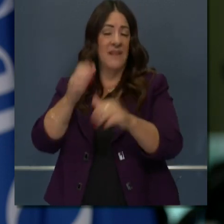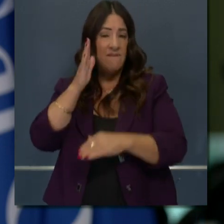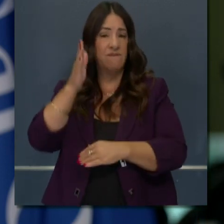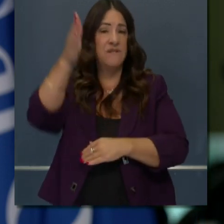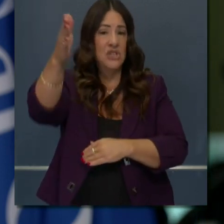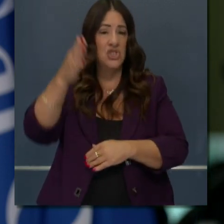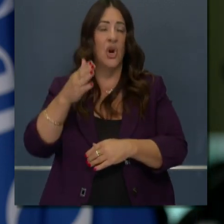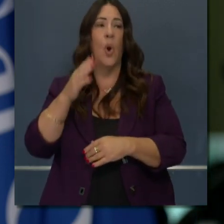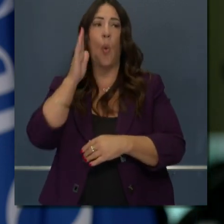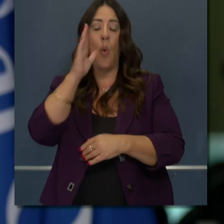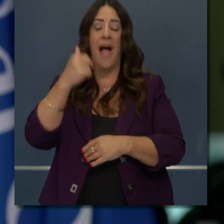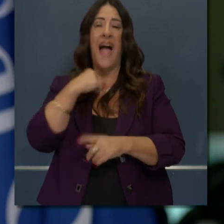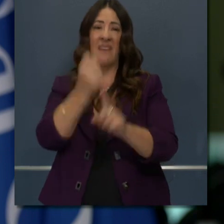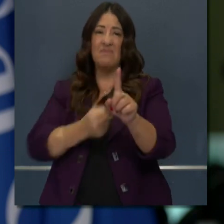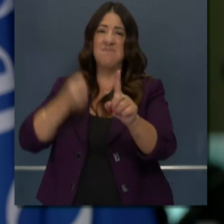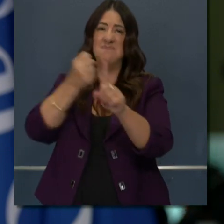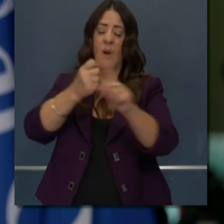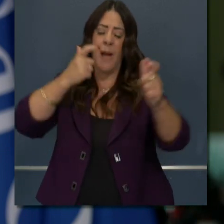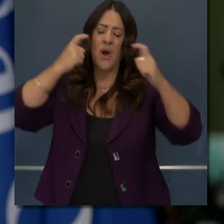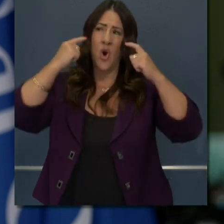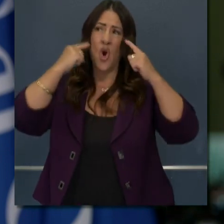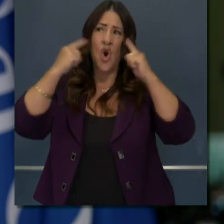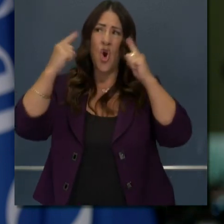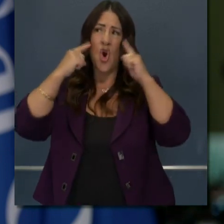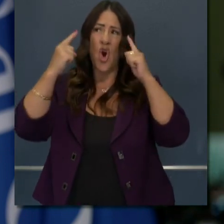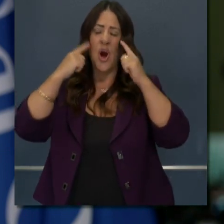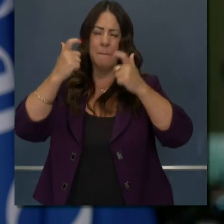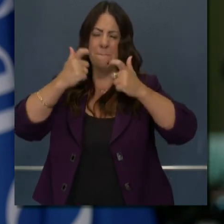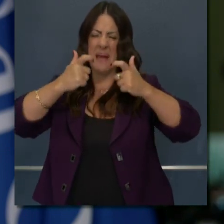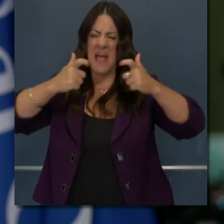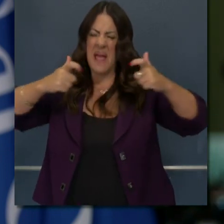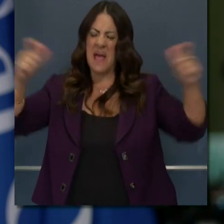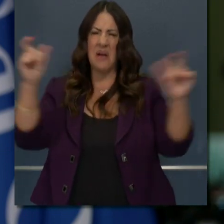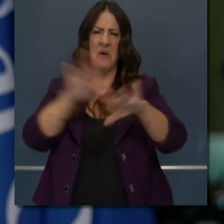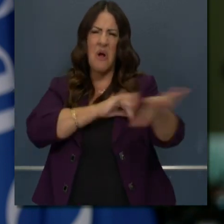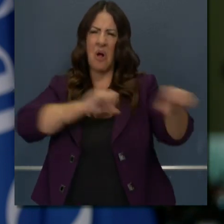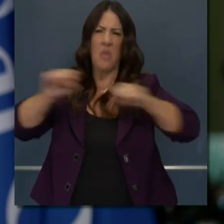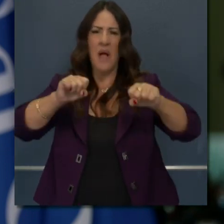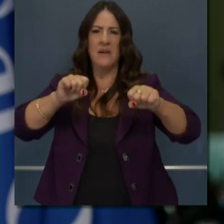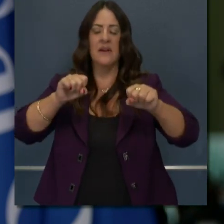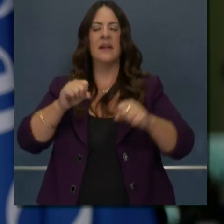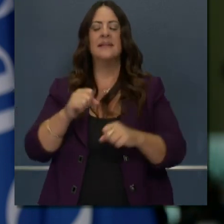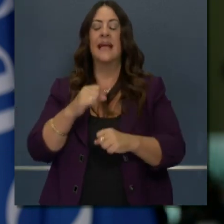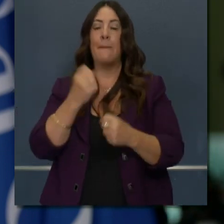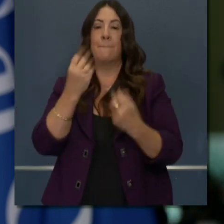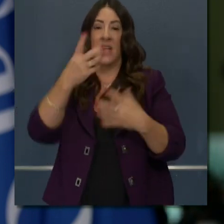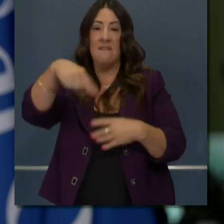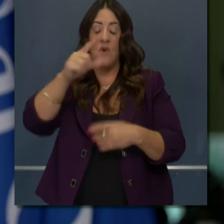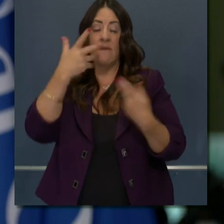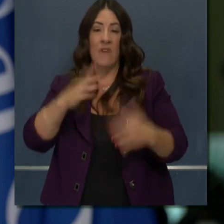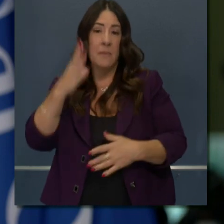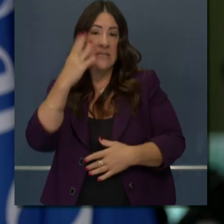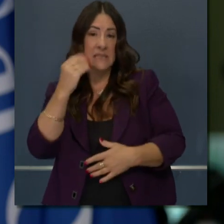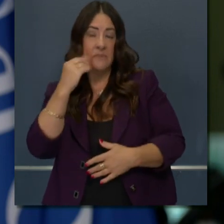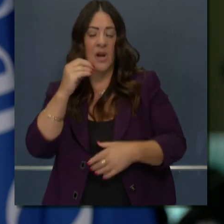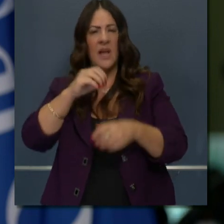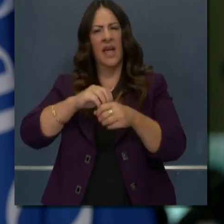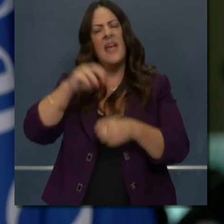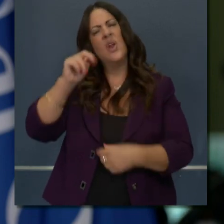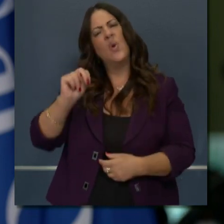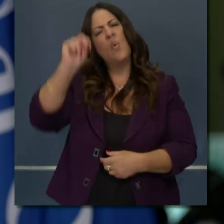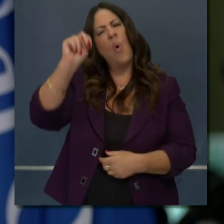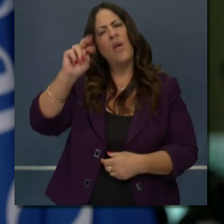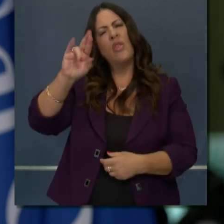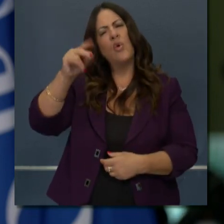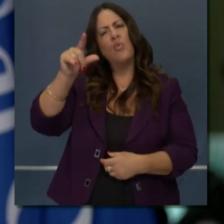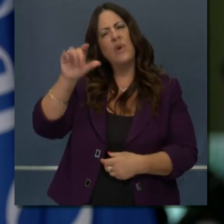for the big one. And we have all been hearing about that. Many of us experienced a big earthquake in Northridge in the San